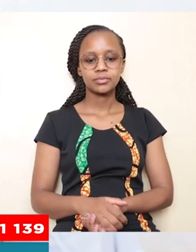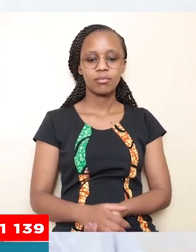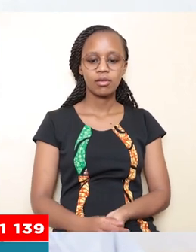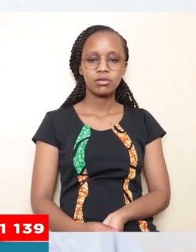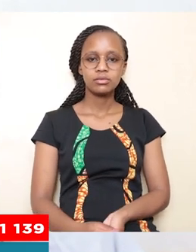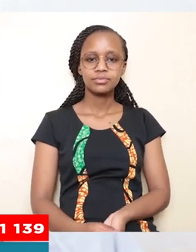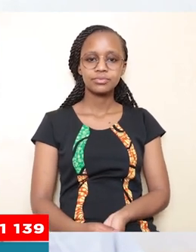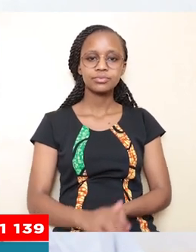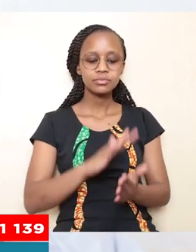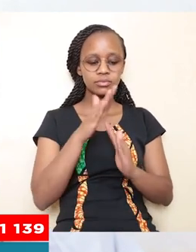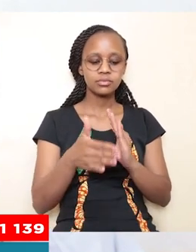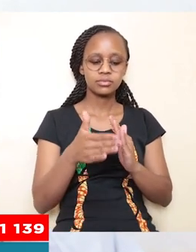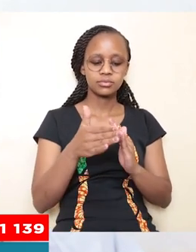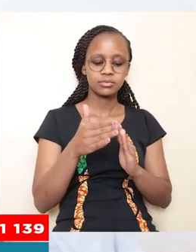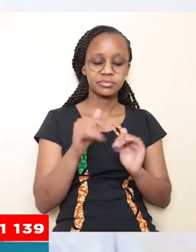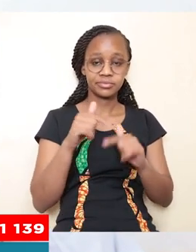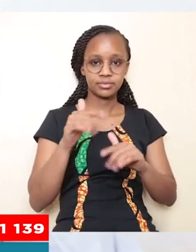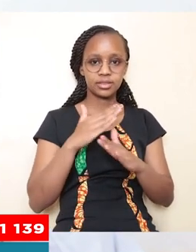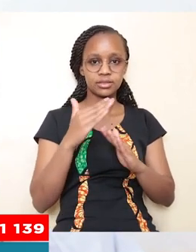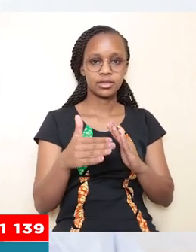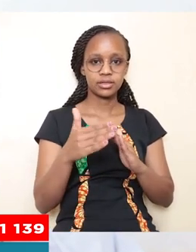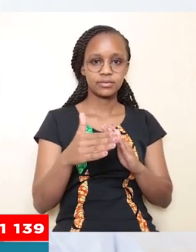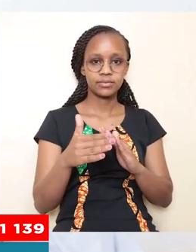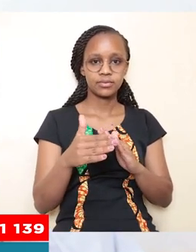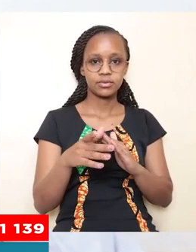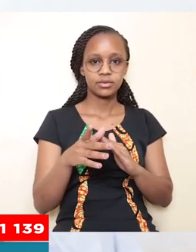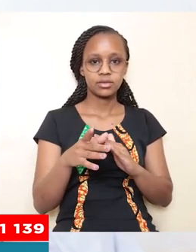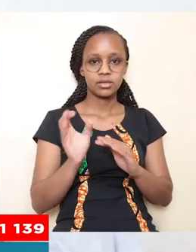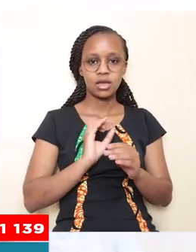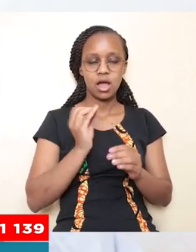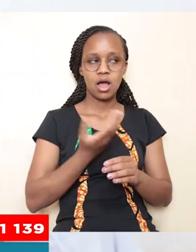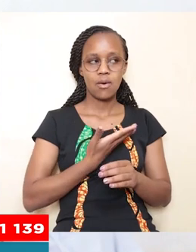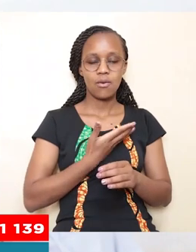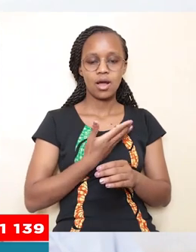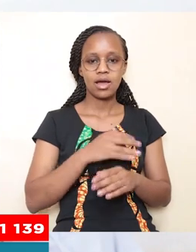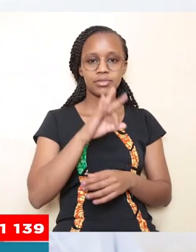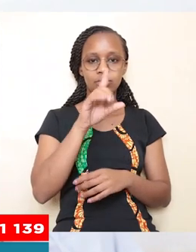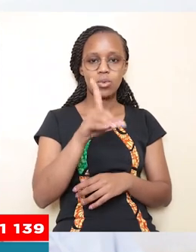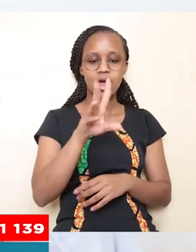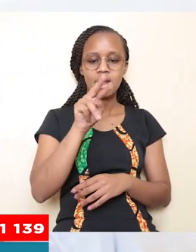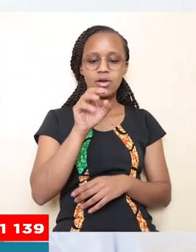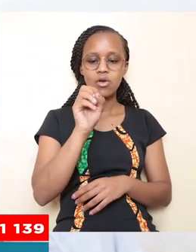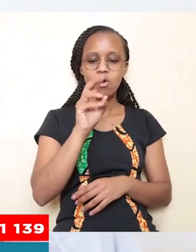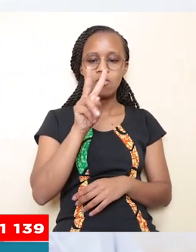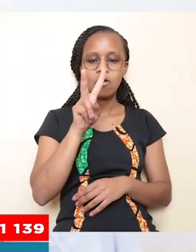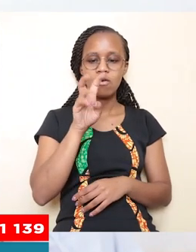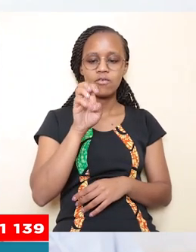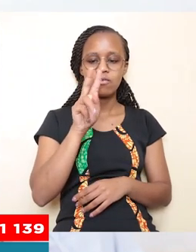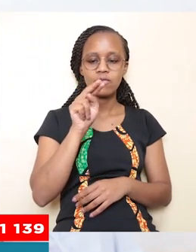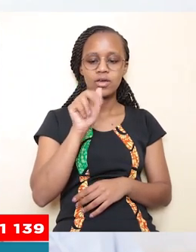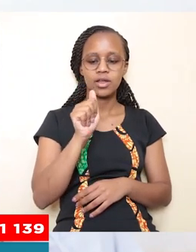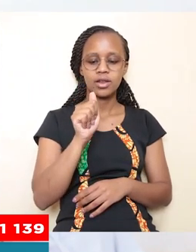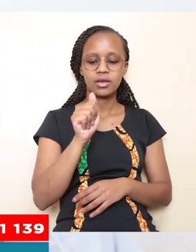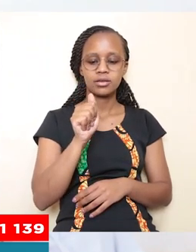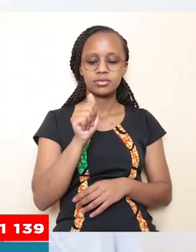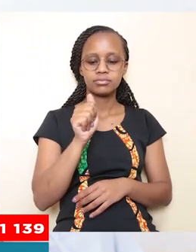we come to the end, rightfully speaking, of our 31 days novena.